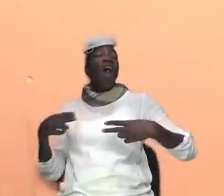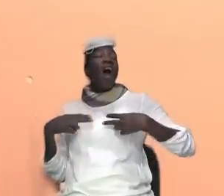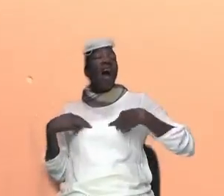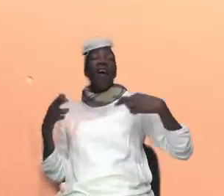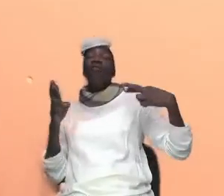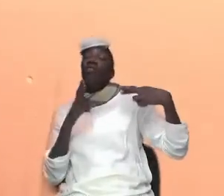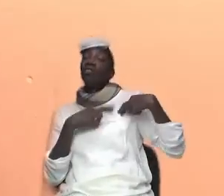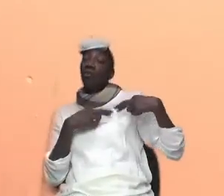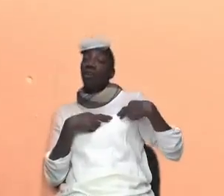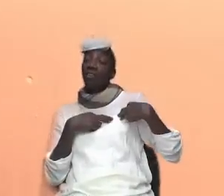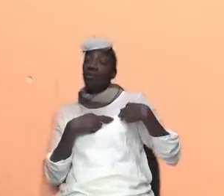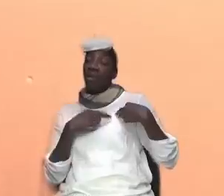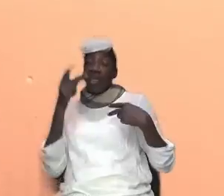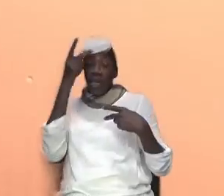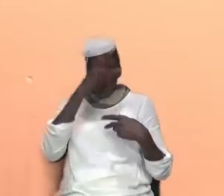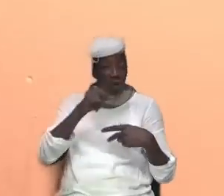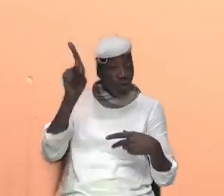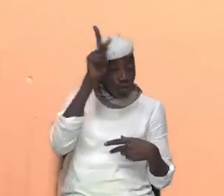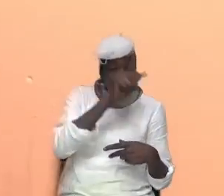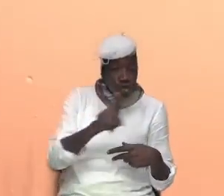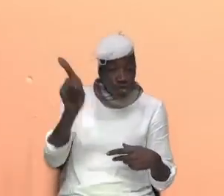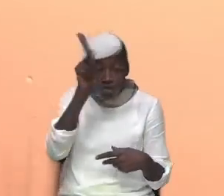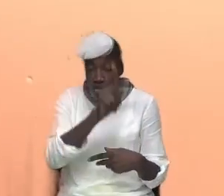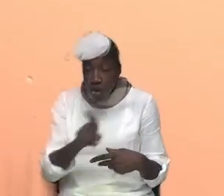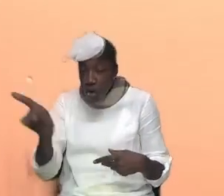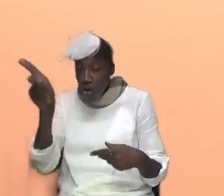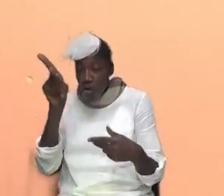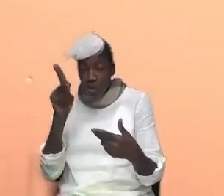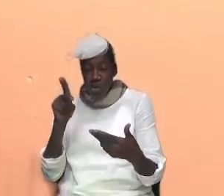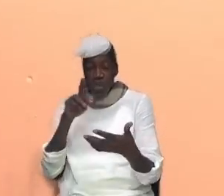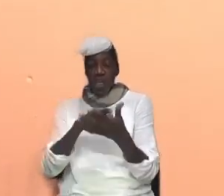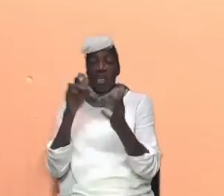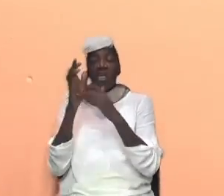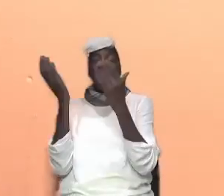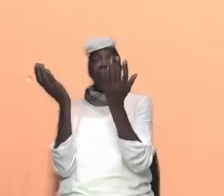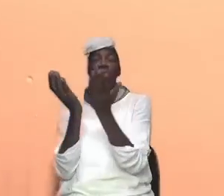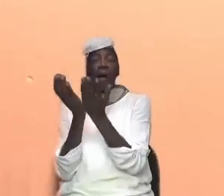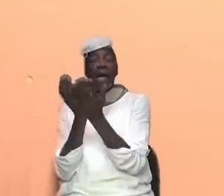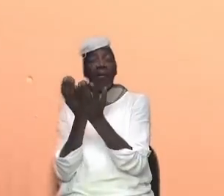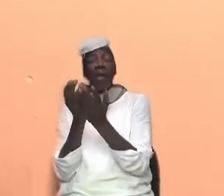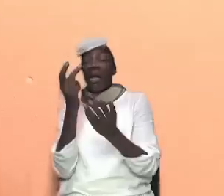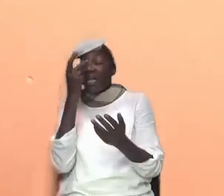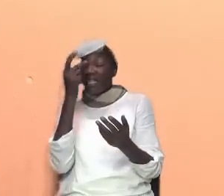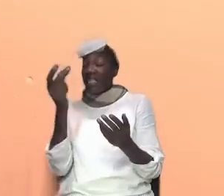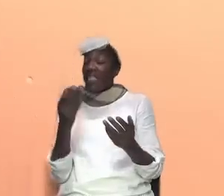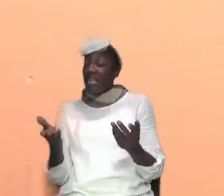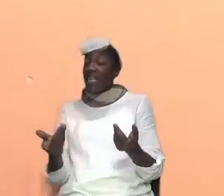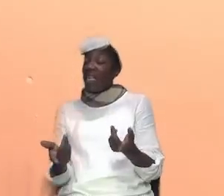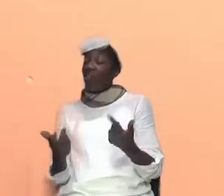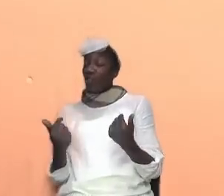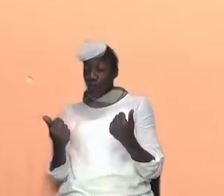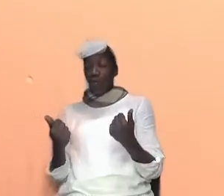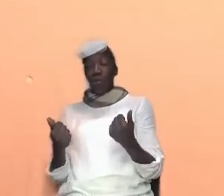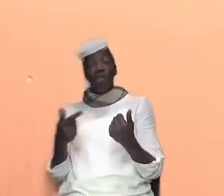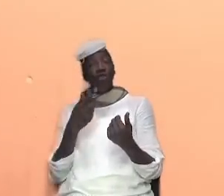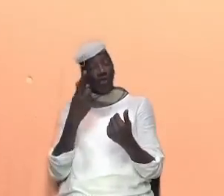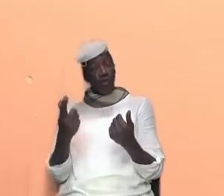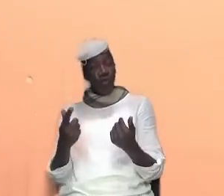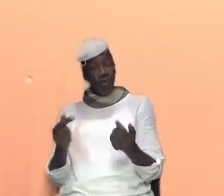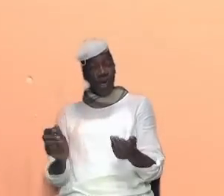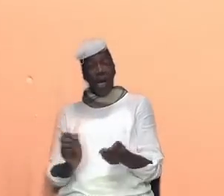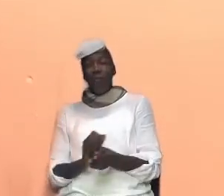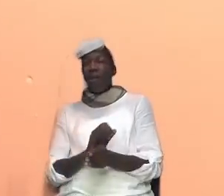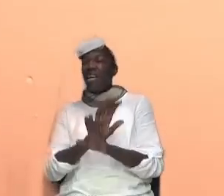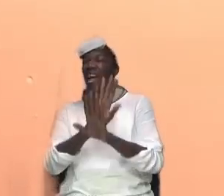And it is as we search that we are going to see the things coming out at us. and we will be clear in our